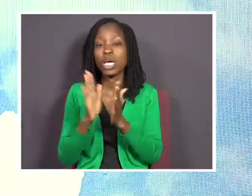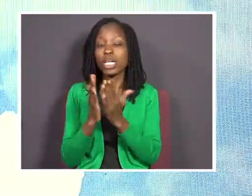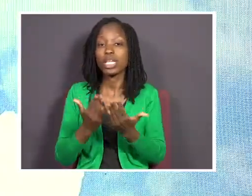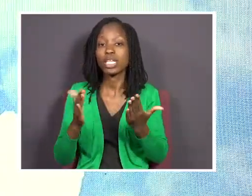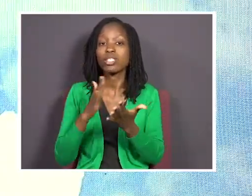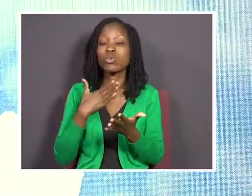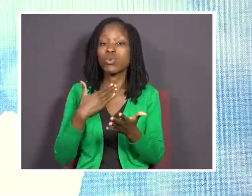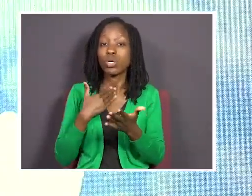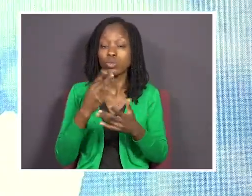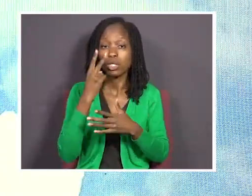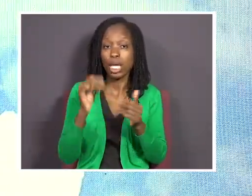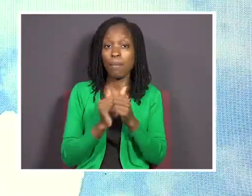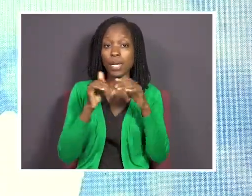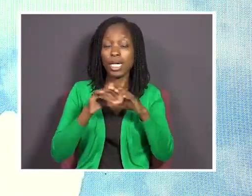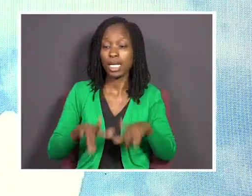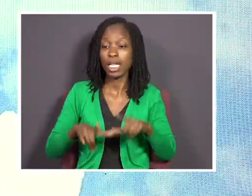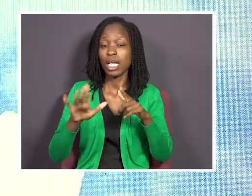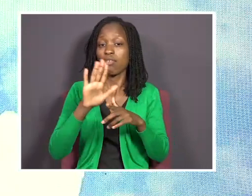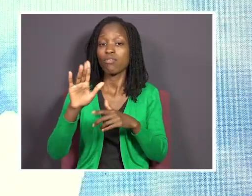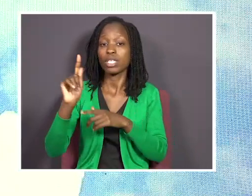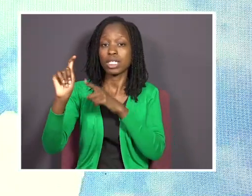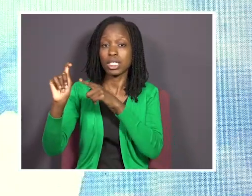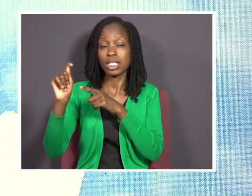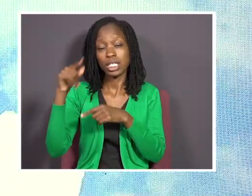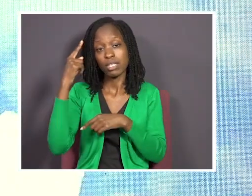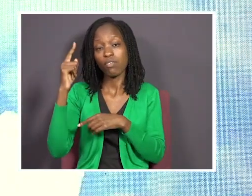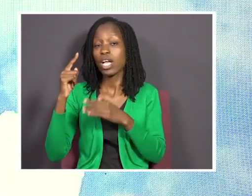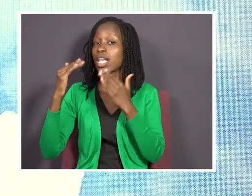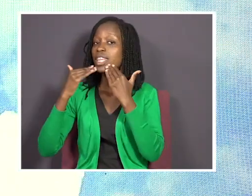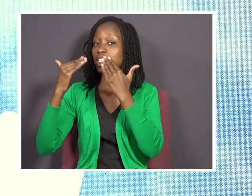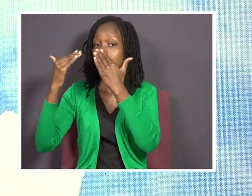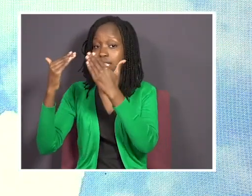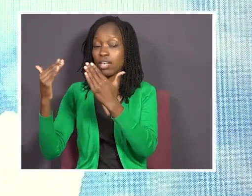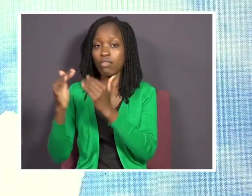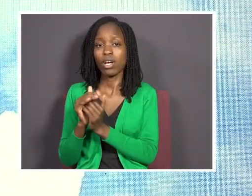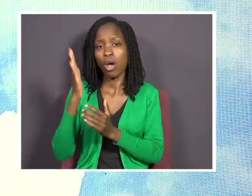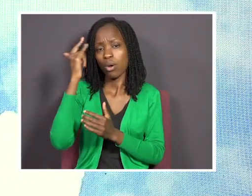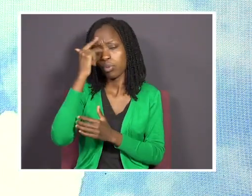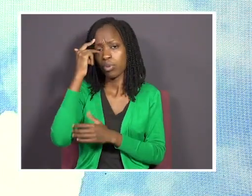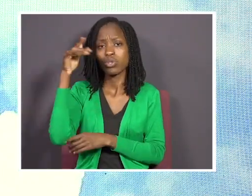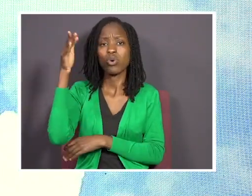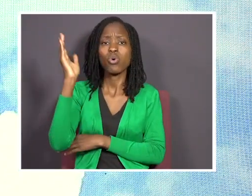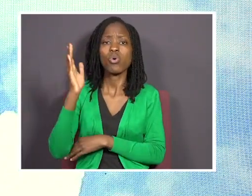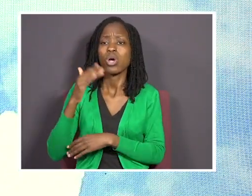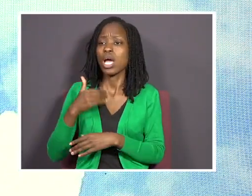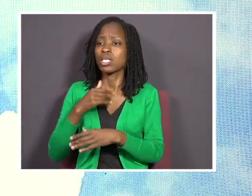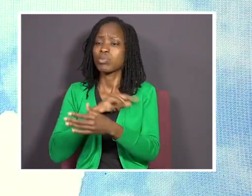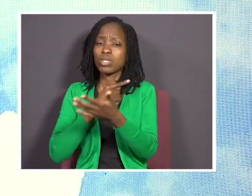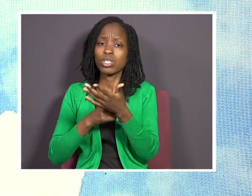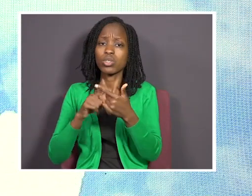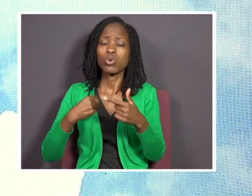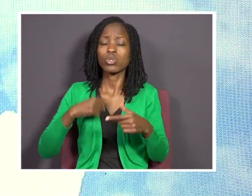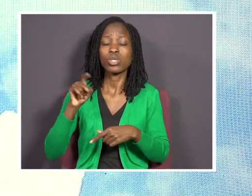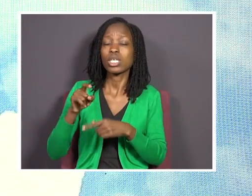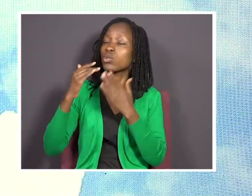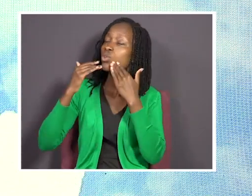to see happening in your life. And T stands for thanksgiving, because God has been gracious to us, we